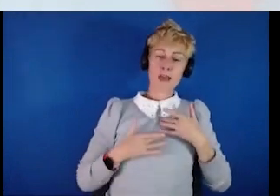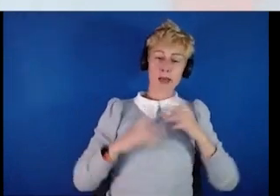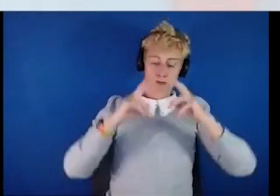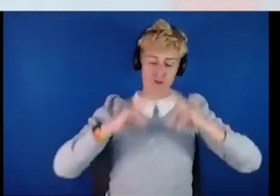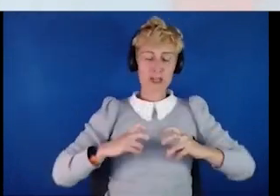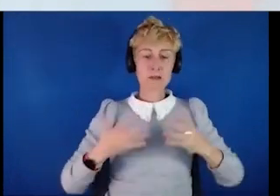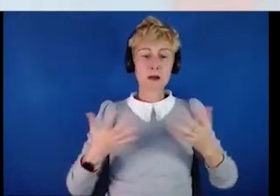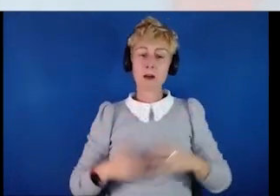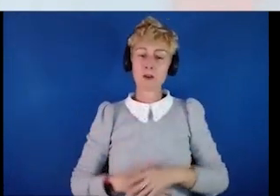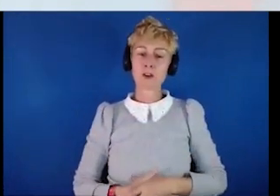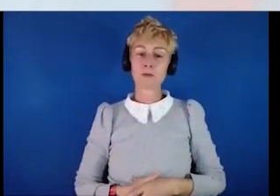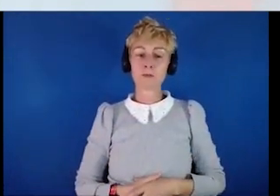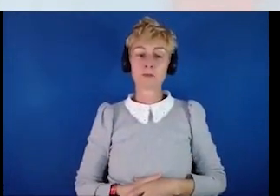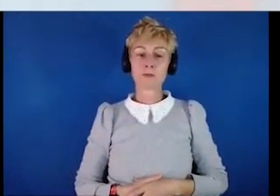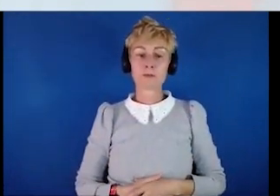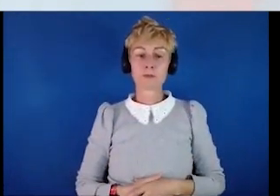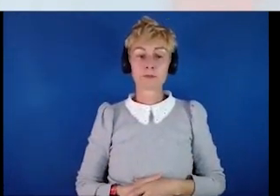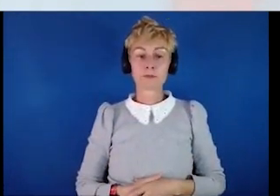research.